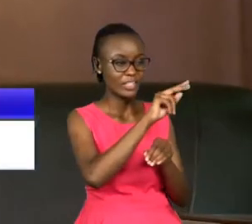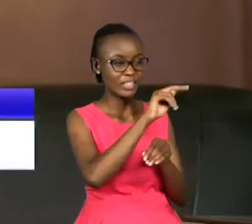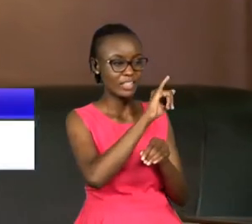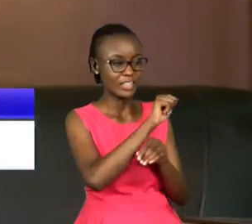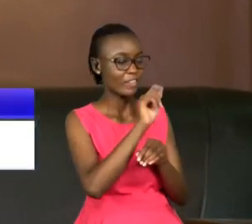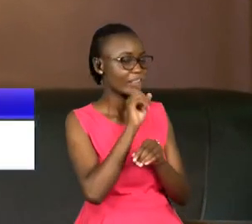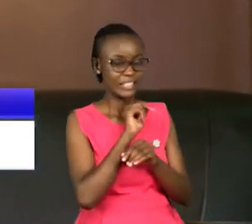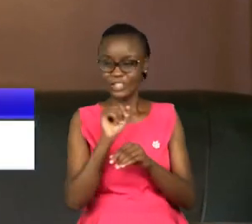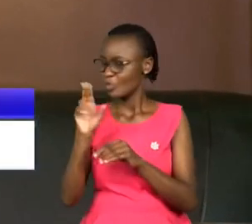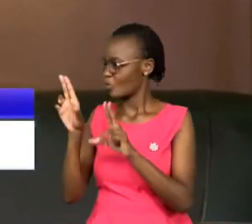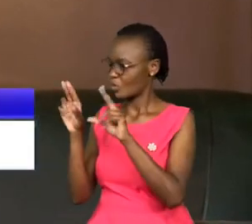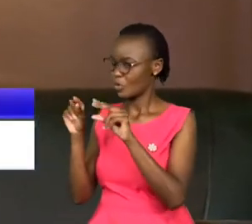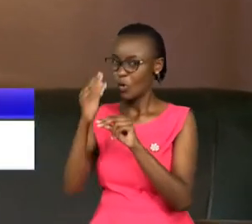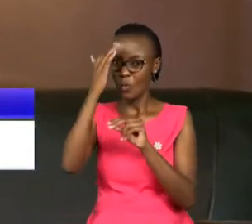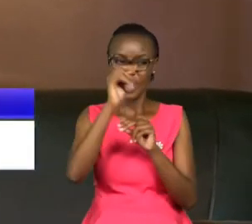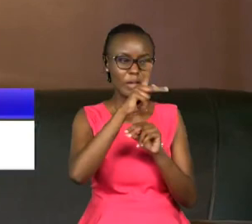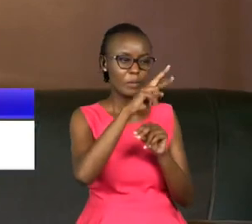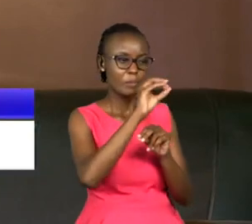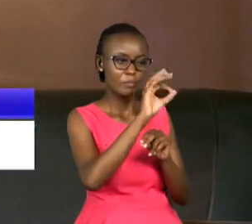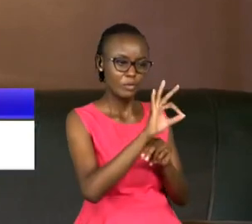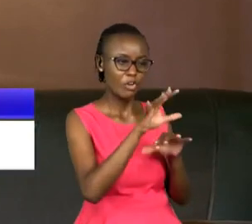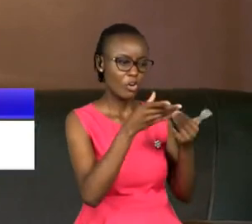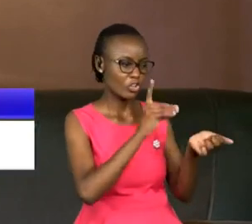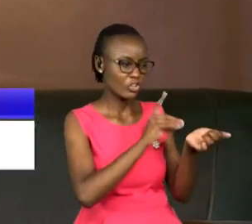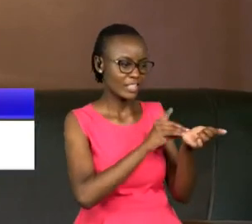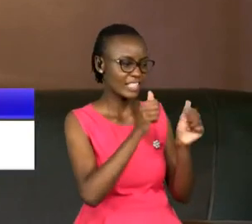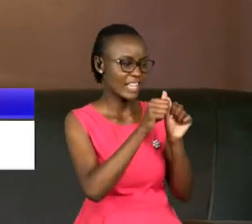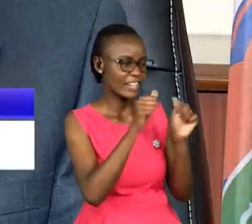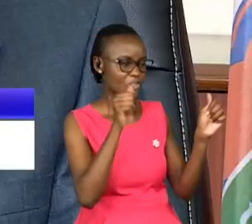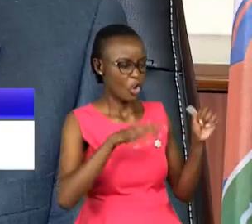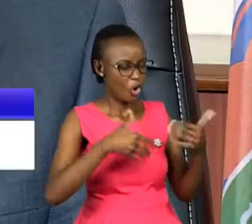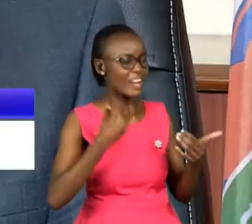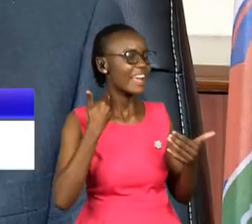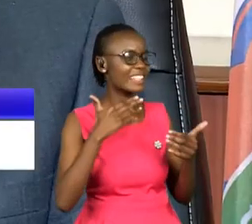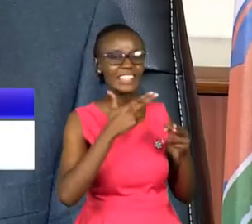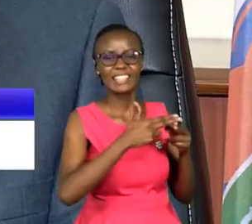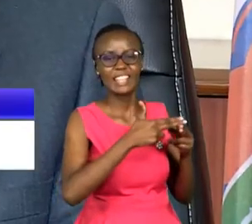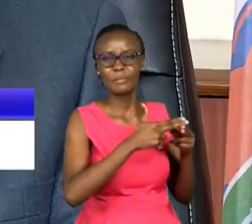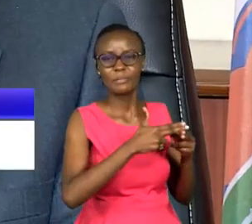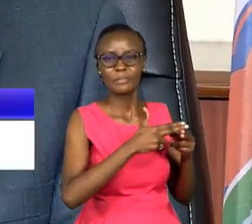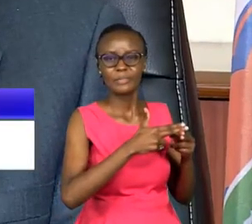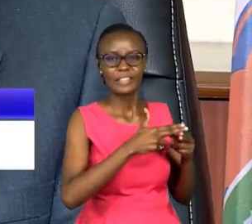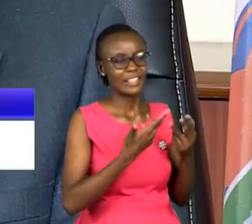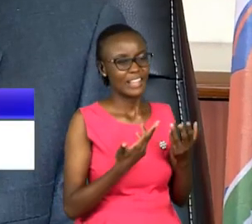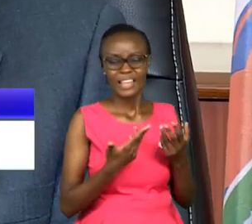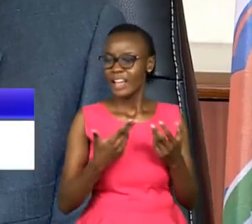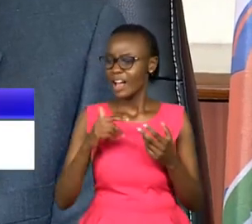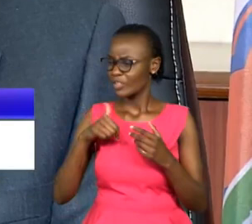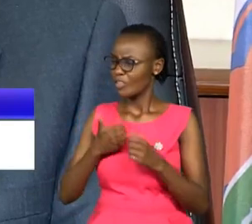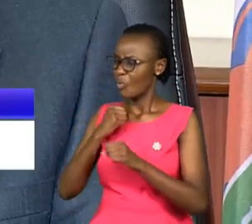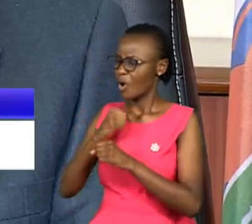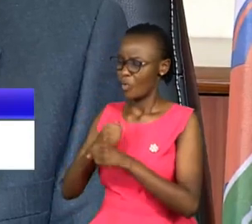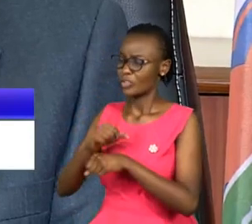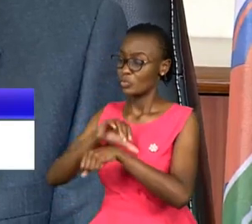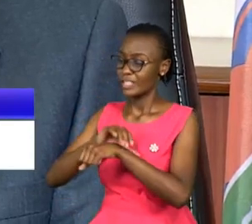do professors and doctors take offense when not addressed by their titles? Well, after working so many years for the title, I think it